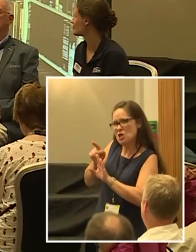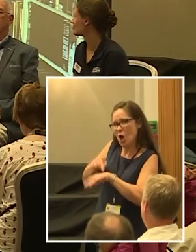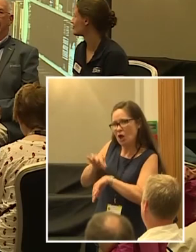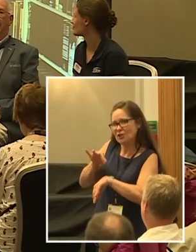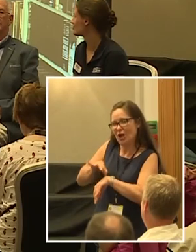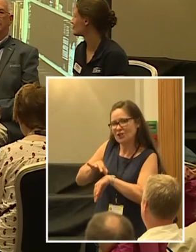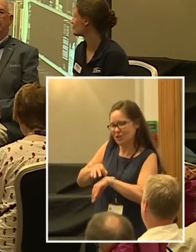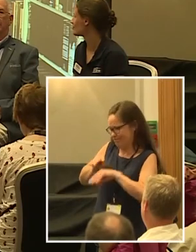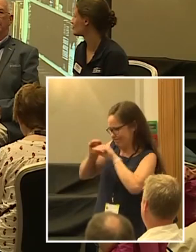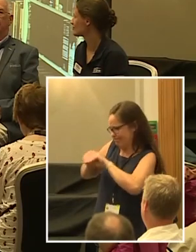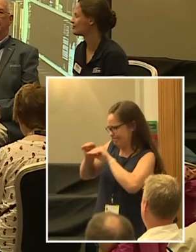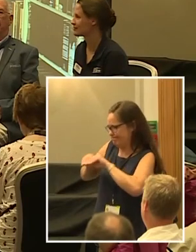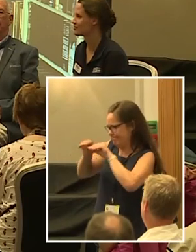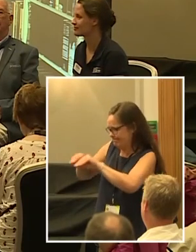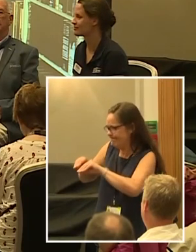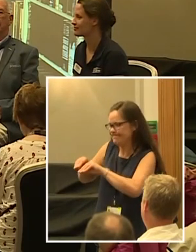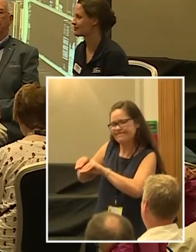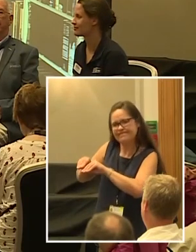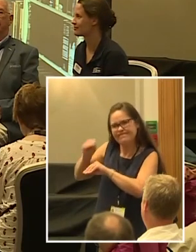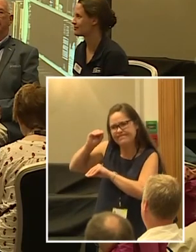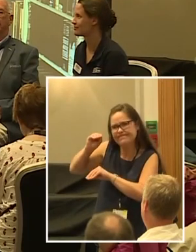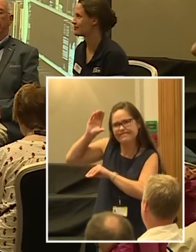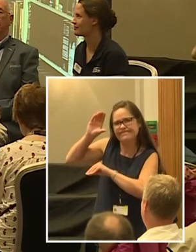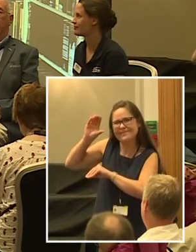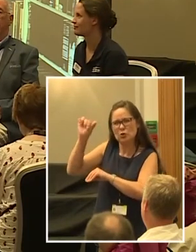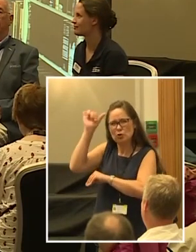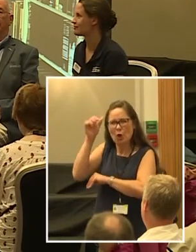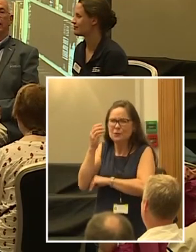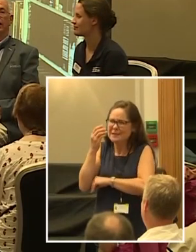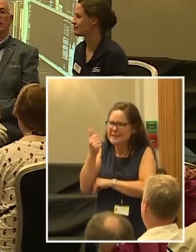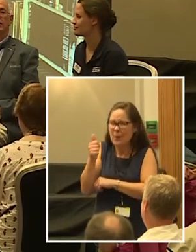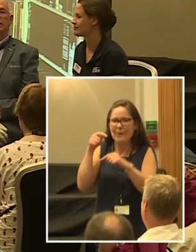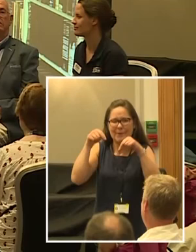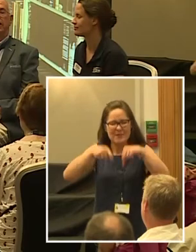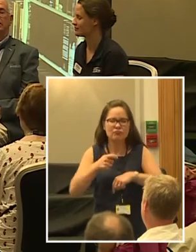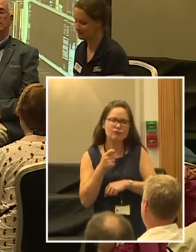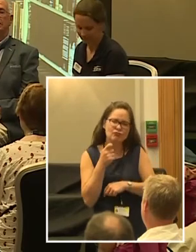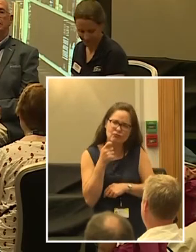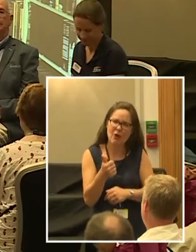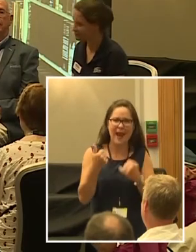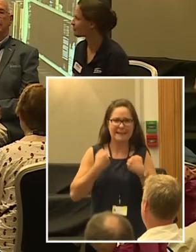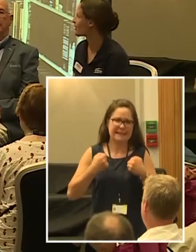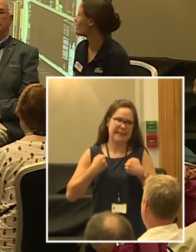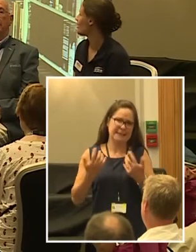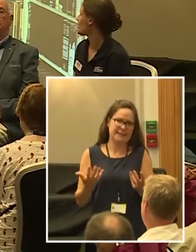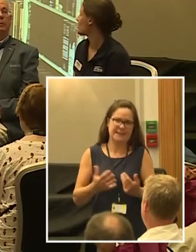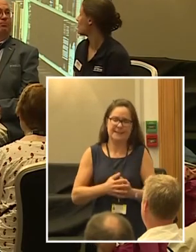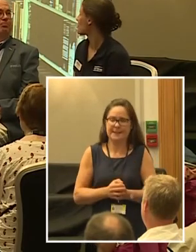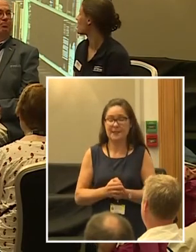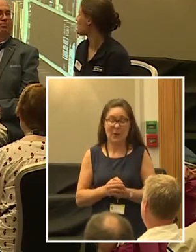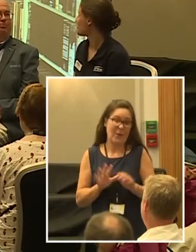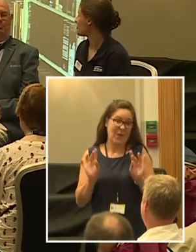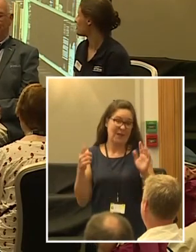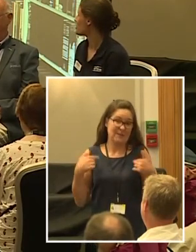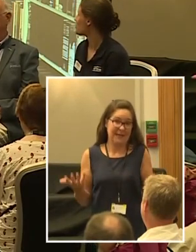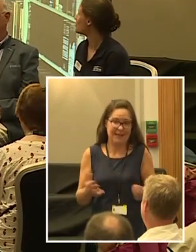doctors to know a little bit about this very rare, these rare diseases. So that's me.